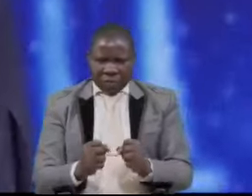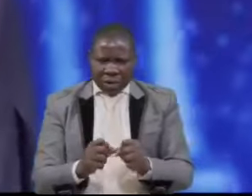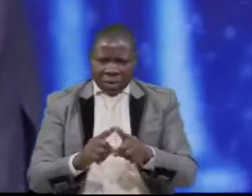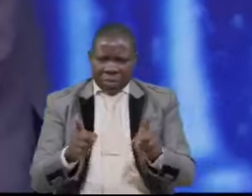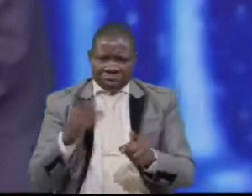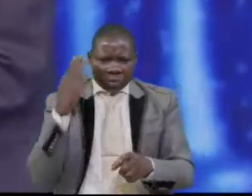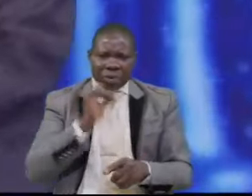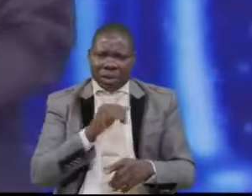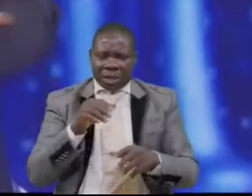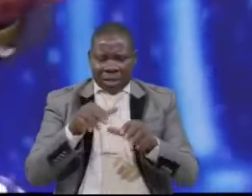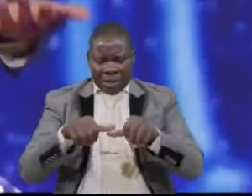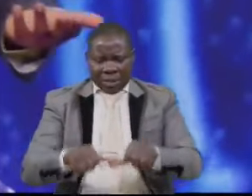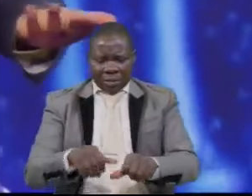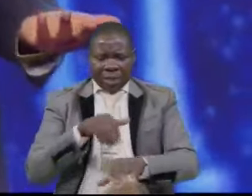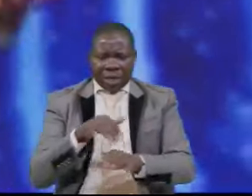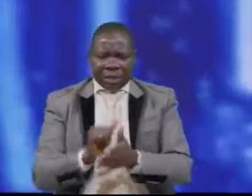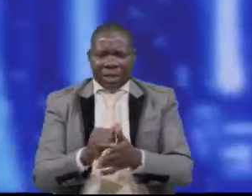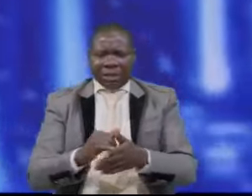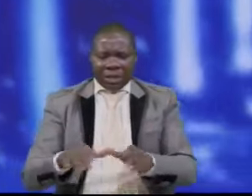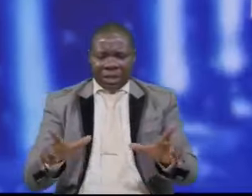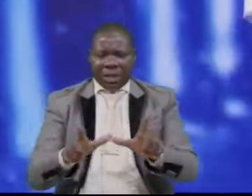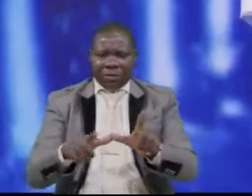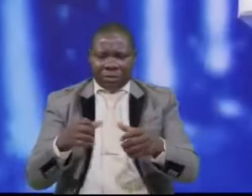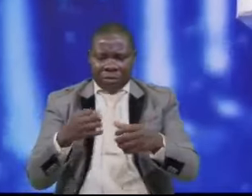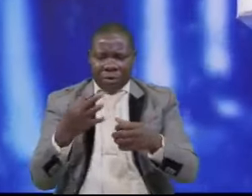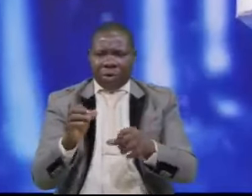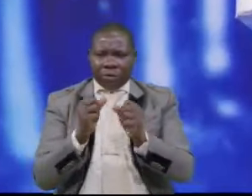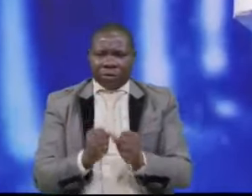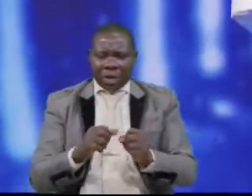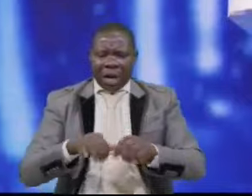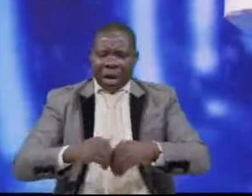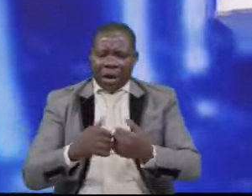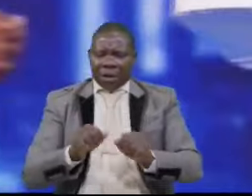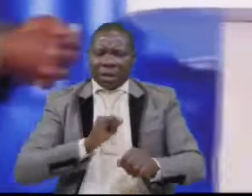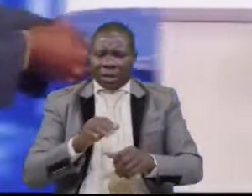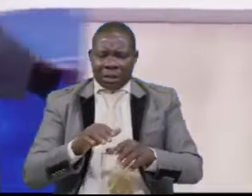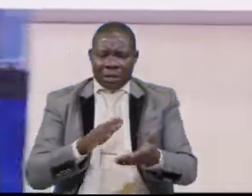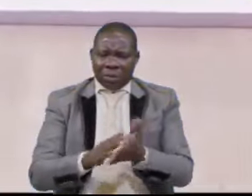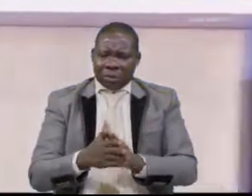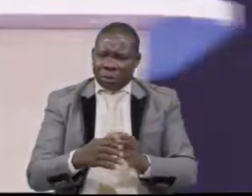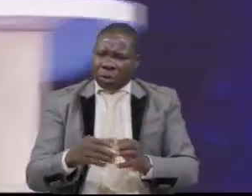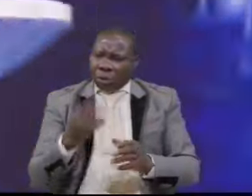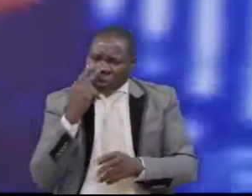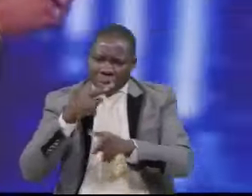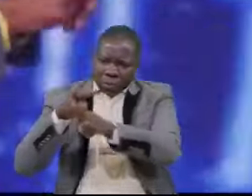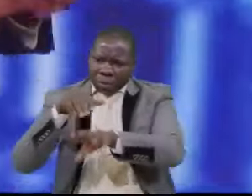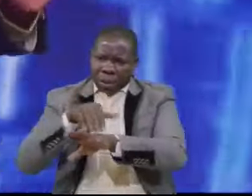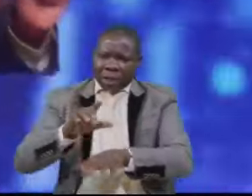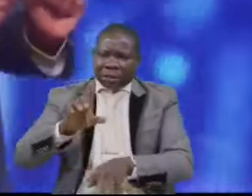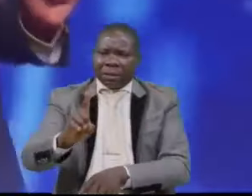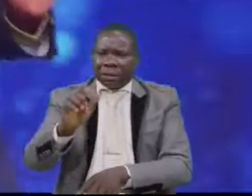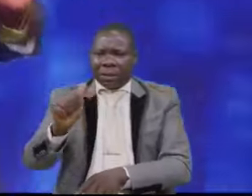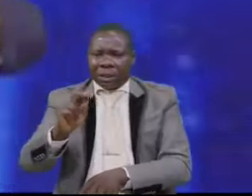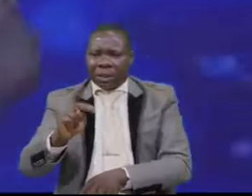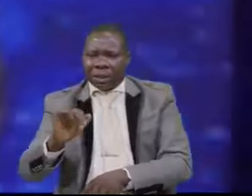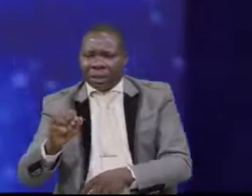that level of strength? How can I become, look at Daniel, Shadrach, Meshach, and Abednego, how can I become